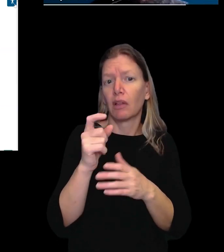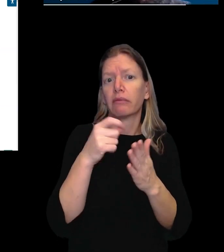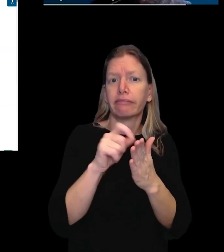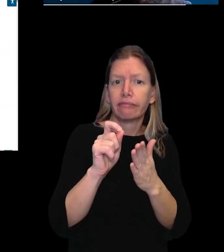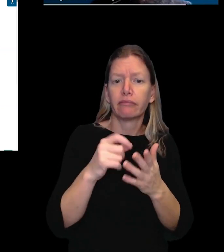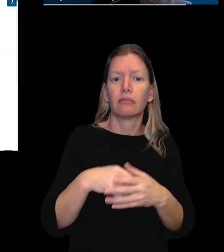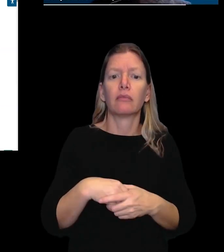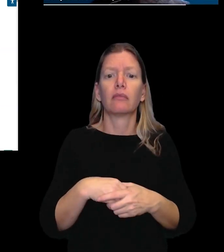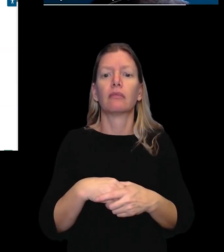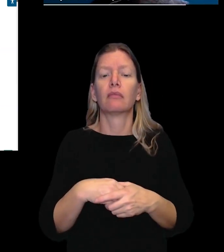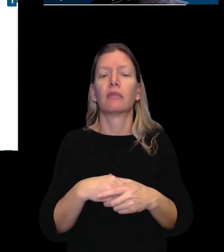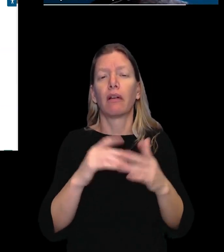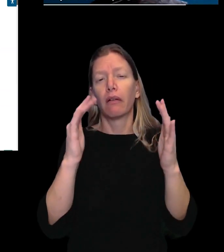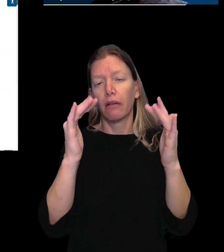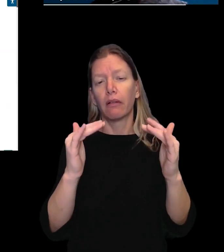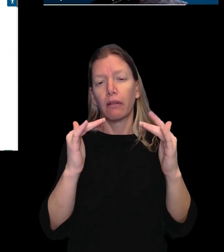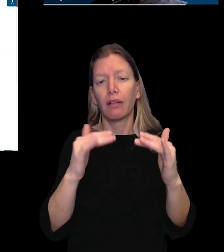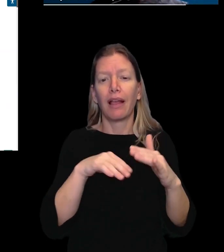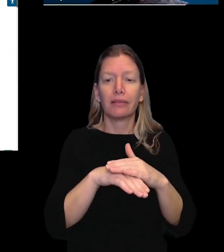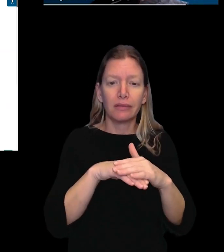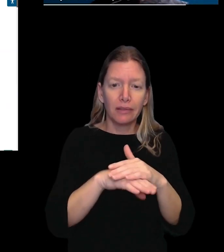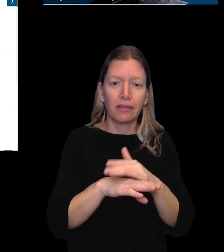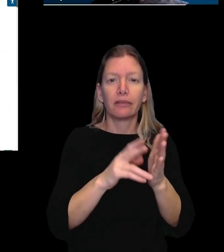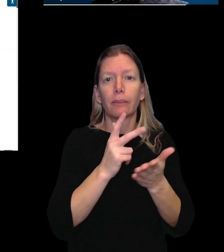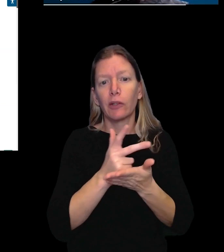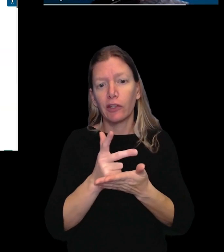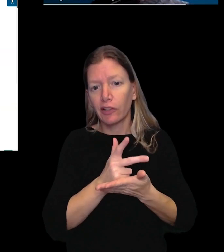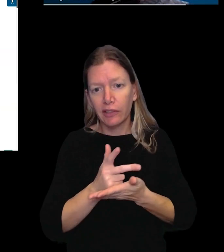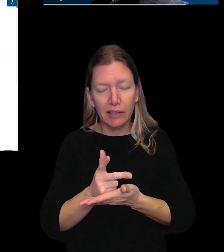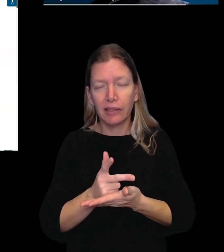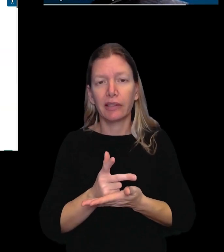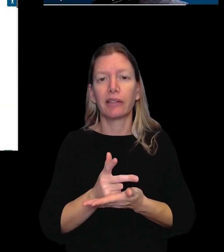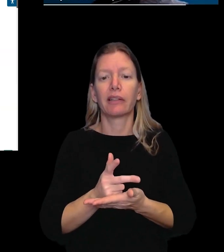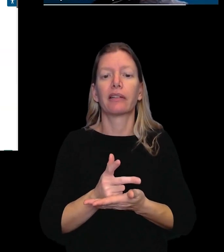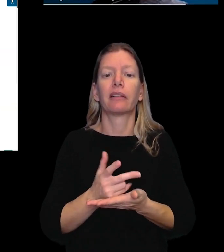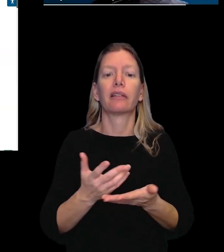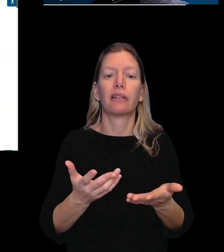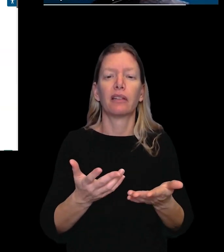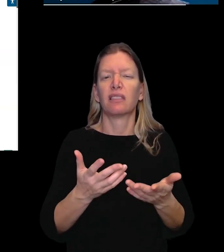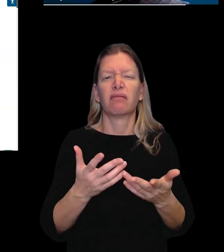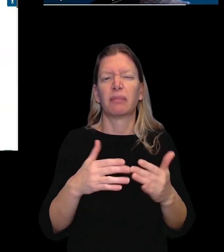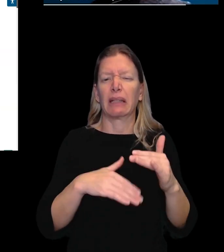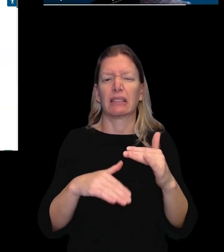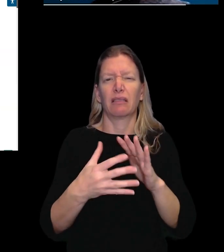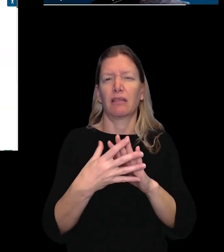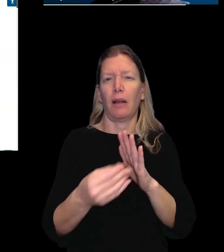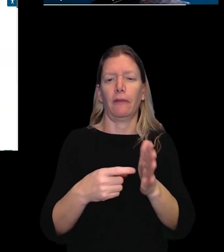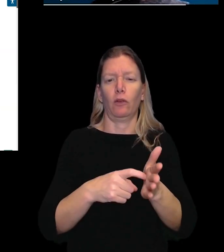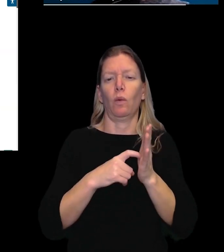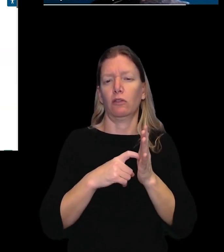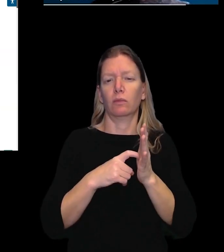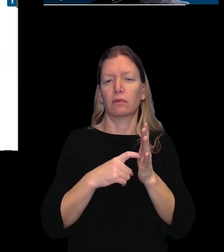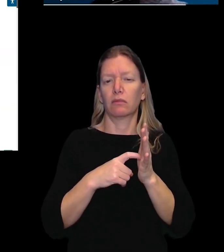that information. And then here you see we go through site access and parking, and